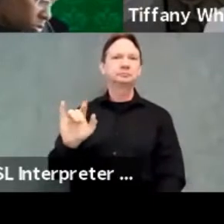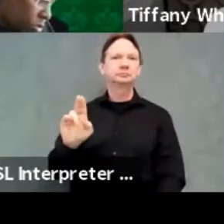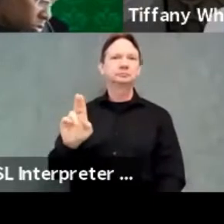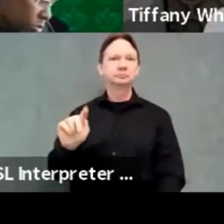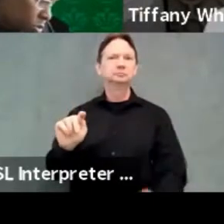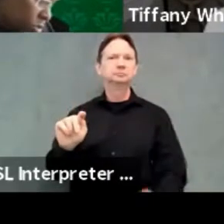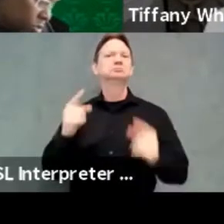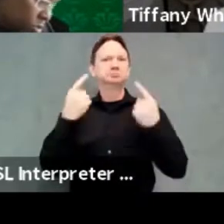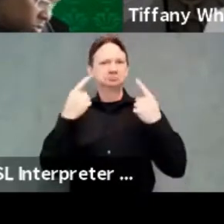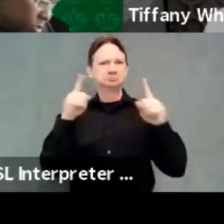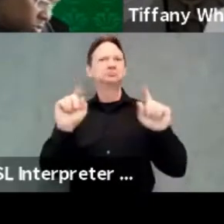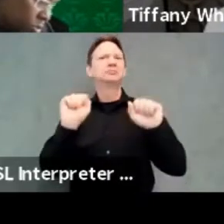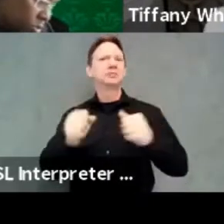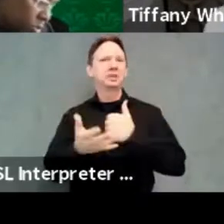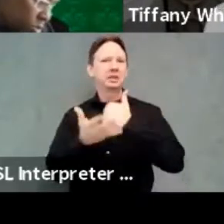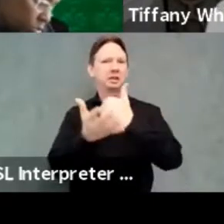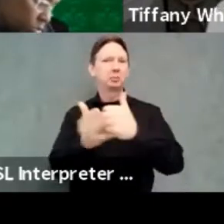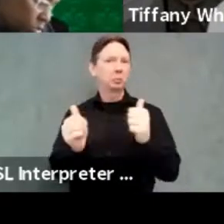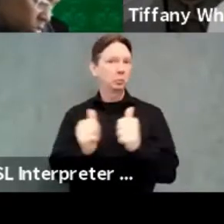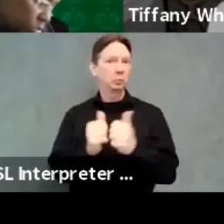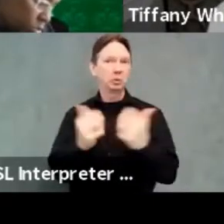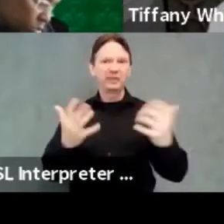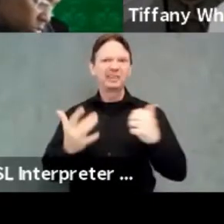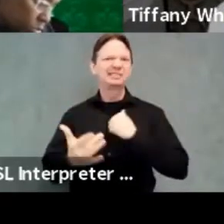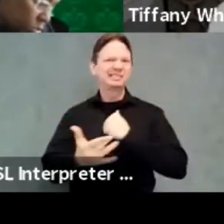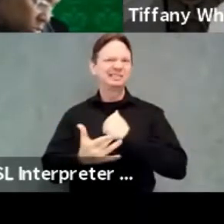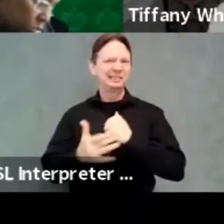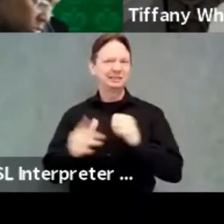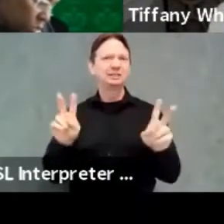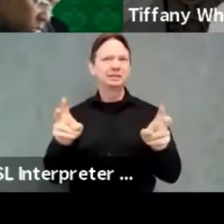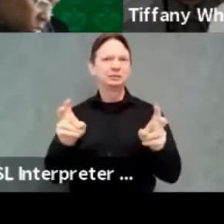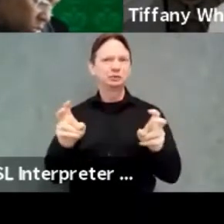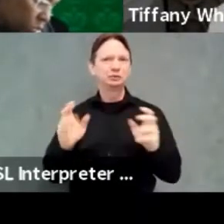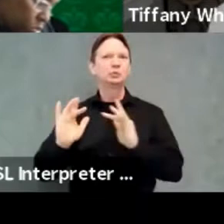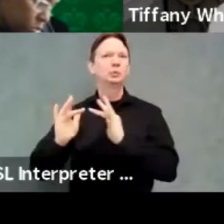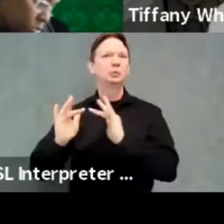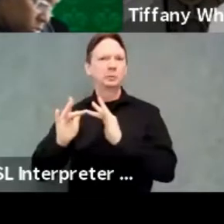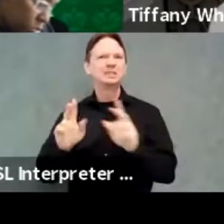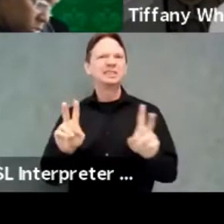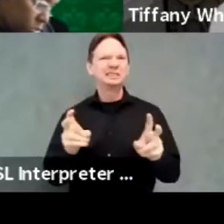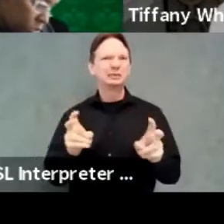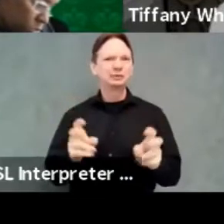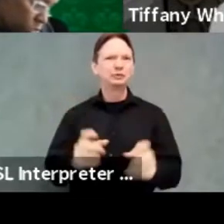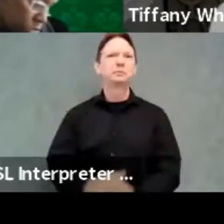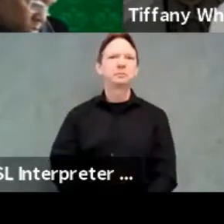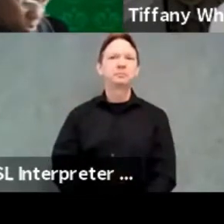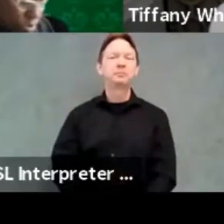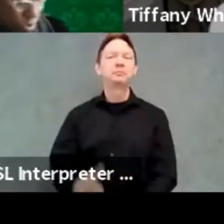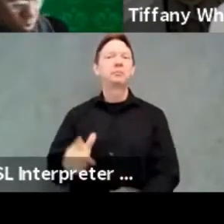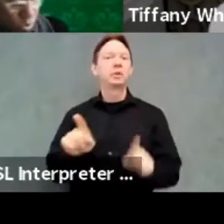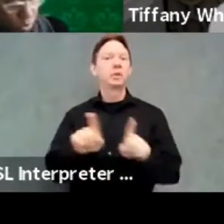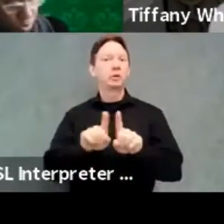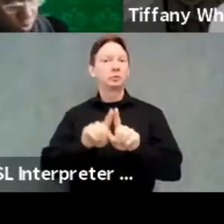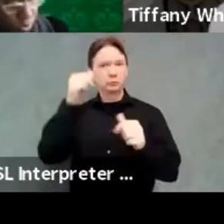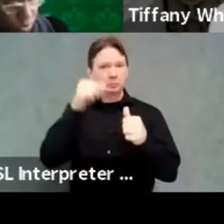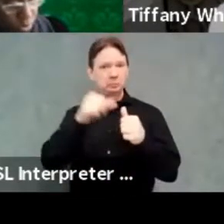issues. So keep these names in mind. And as Michelle said, I will be sharing this PowerPoint with you, so you'll have this information as well.